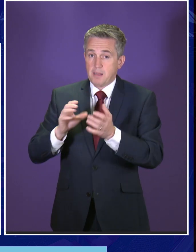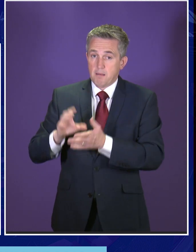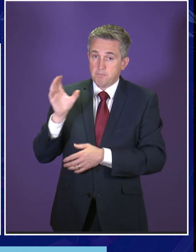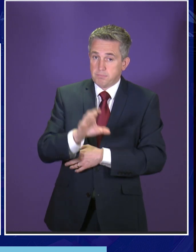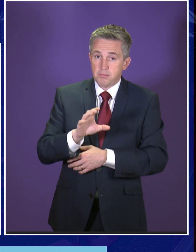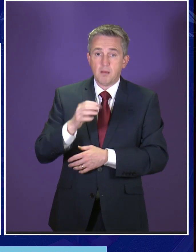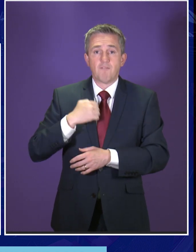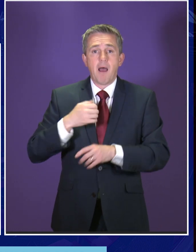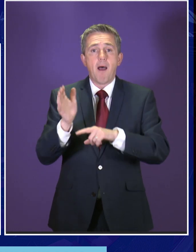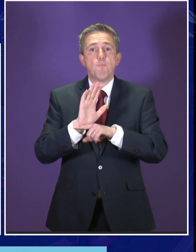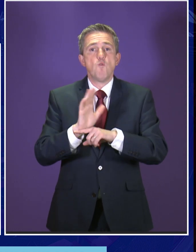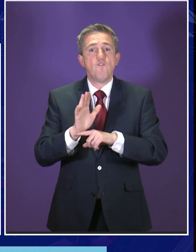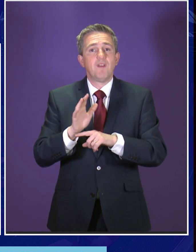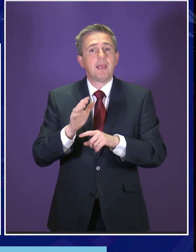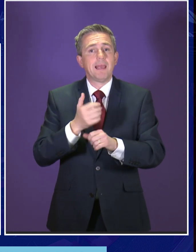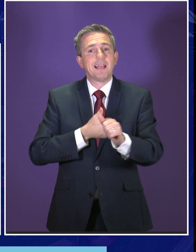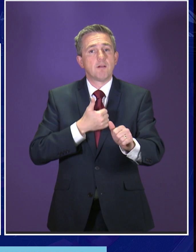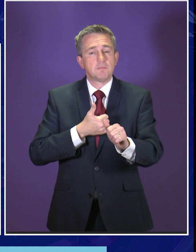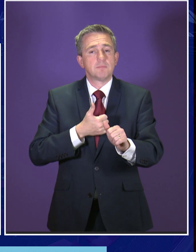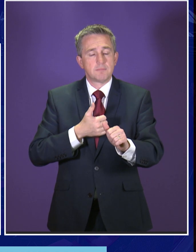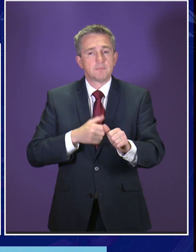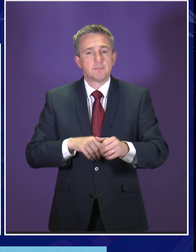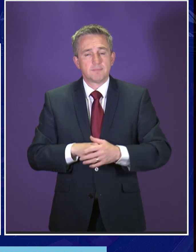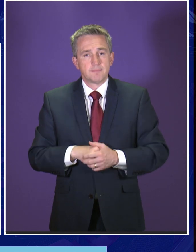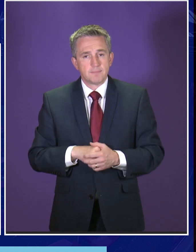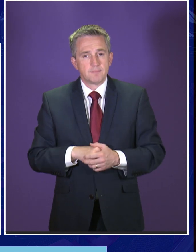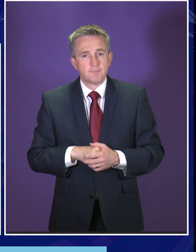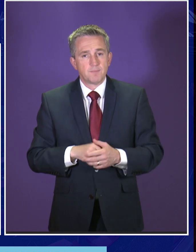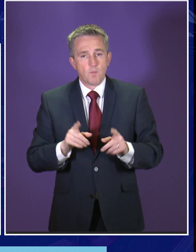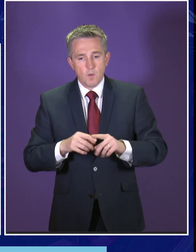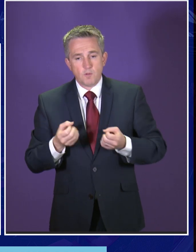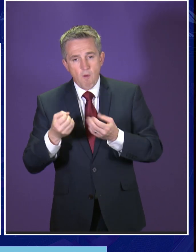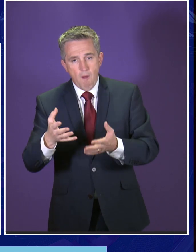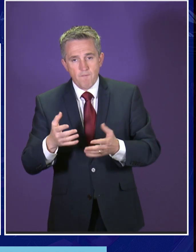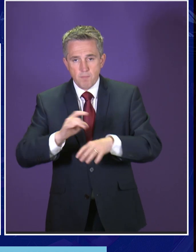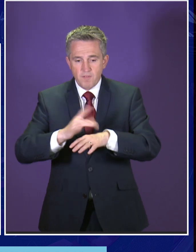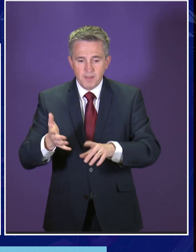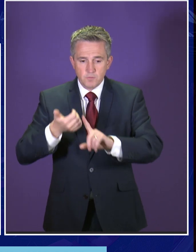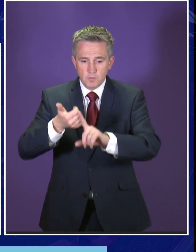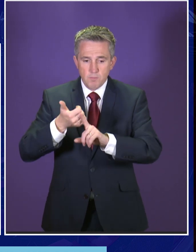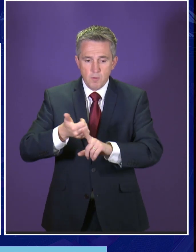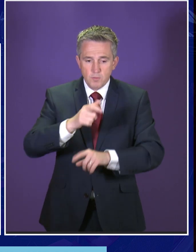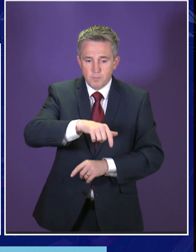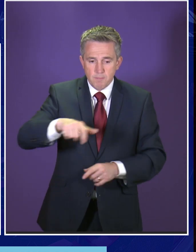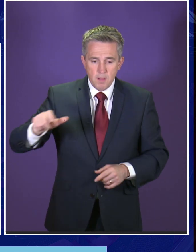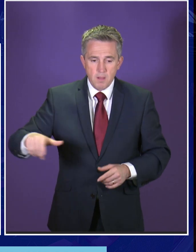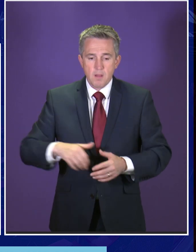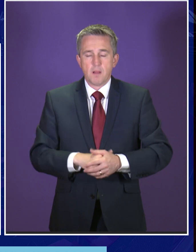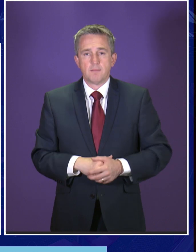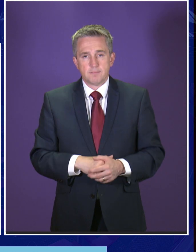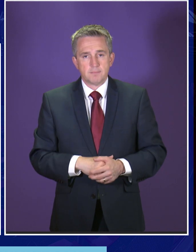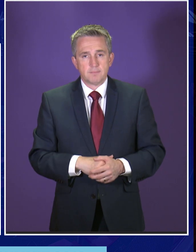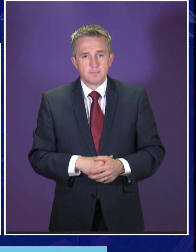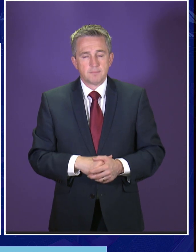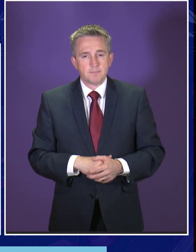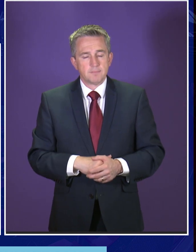industry, which is our movie industry. Technical and professional support to stakeholders. The challenges, in spite of